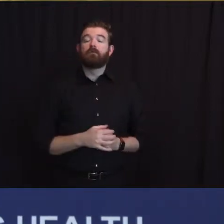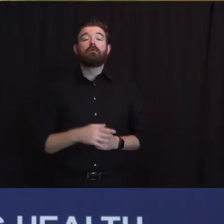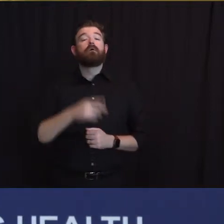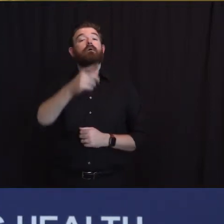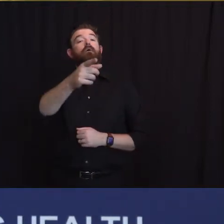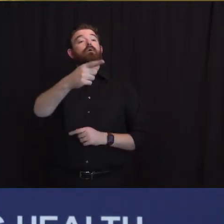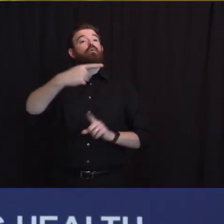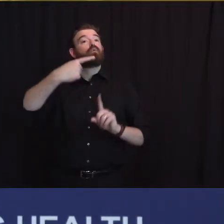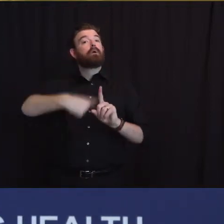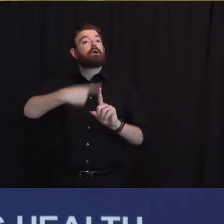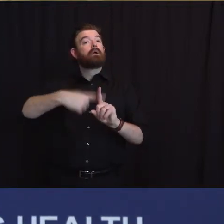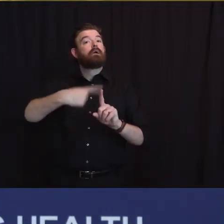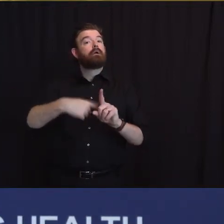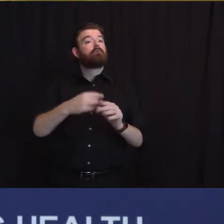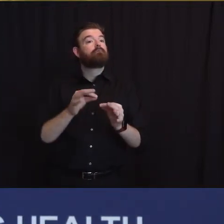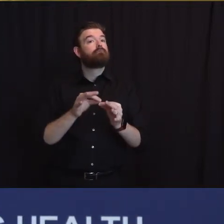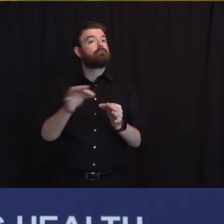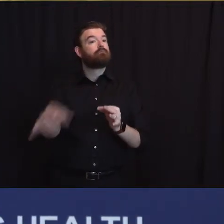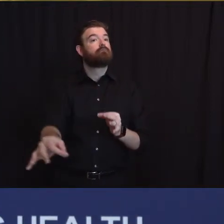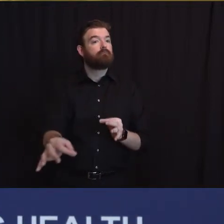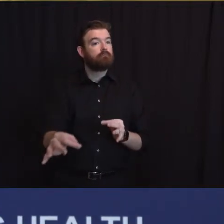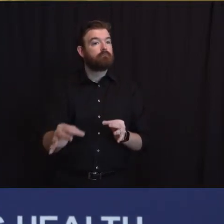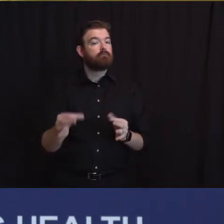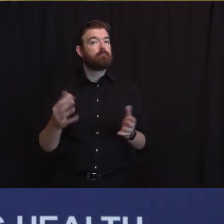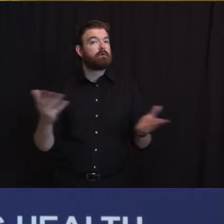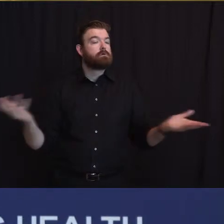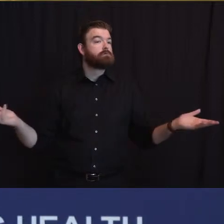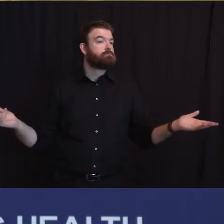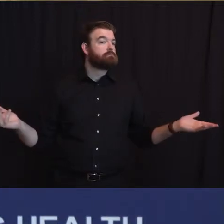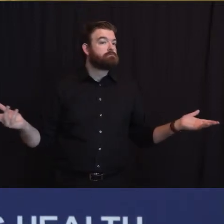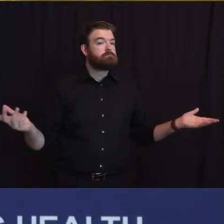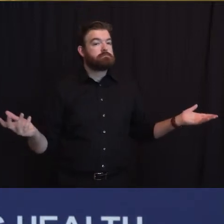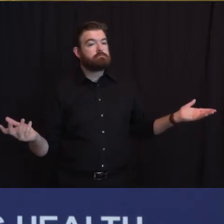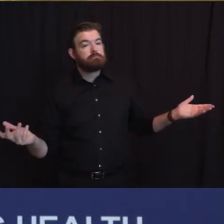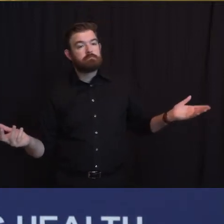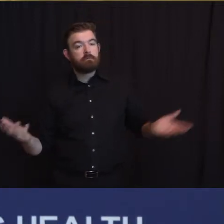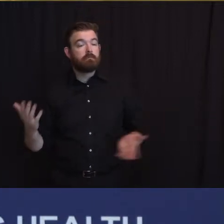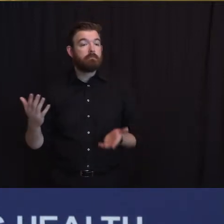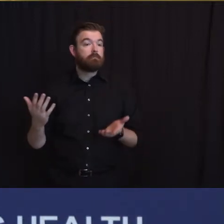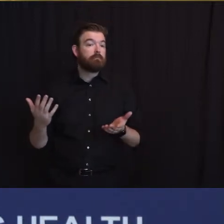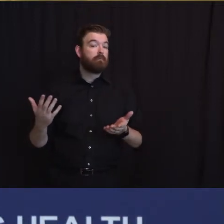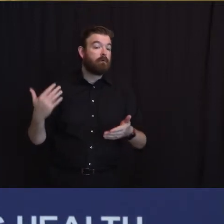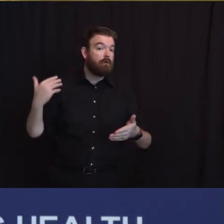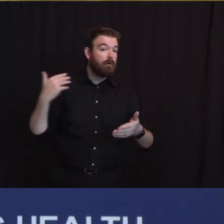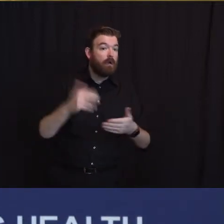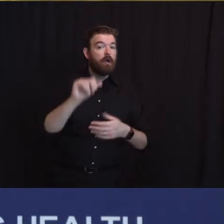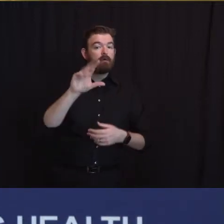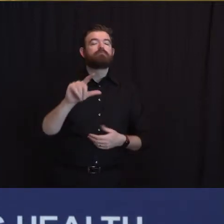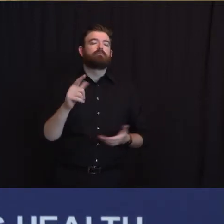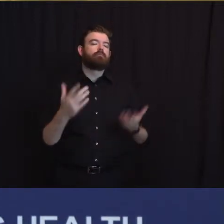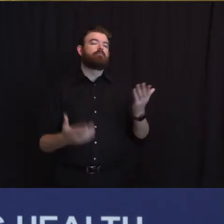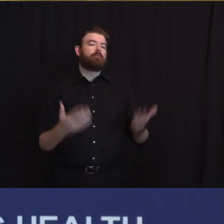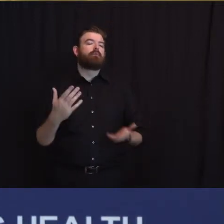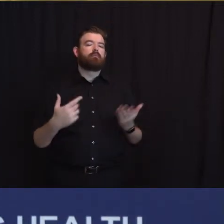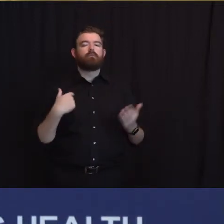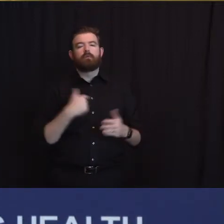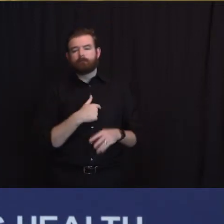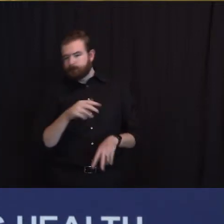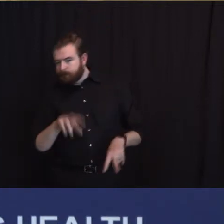unless Paramount corrects the record. My guess is as we get closer to these dates, we will. And remember that we also have at the